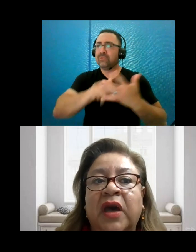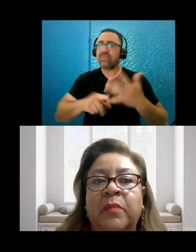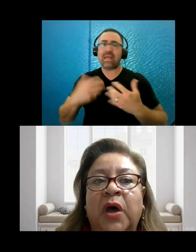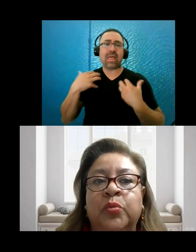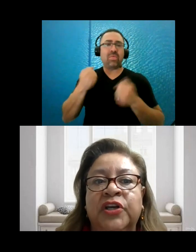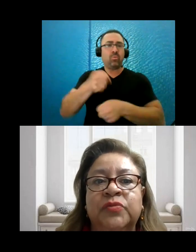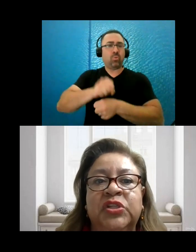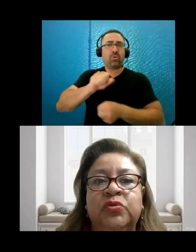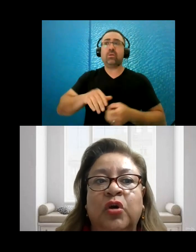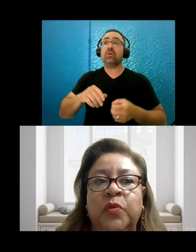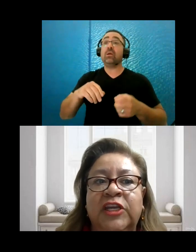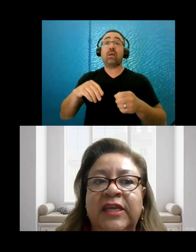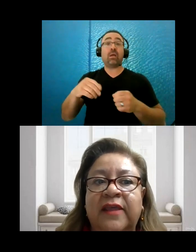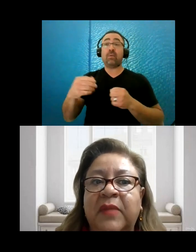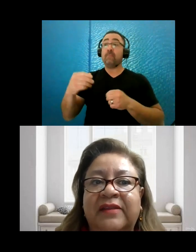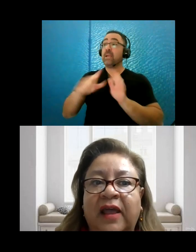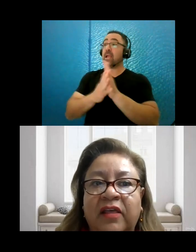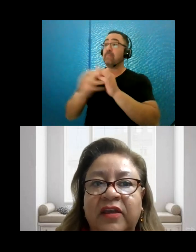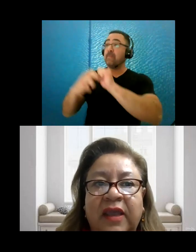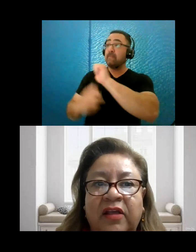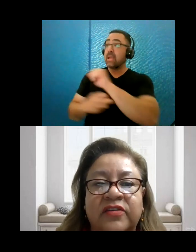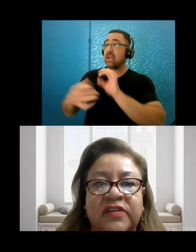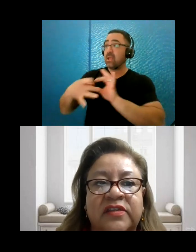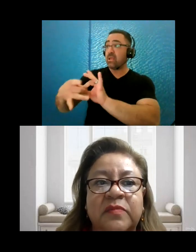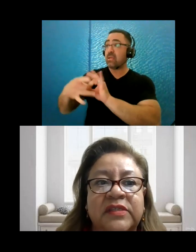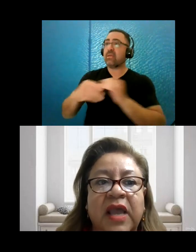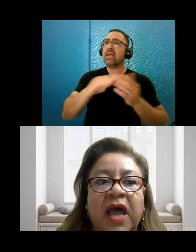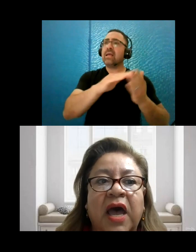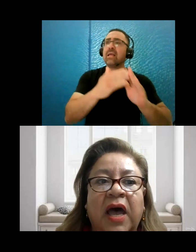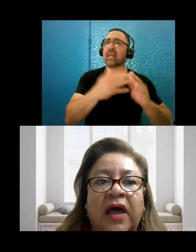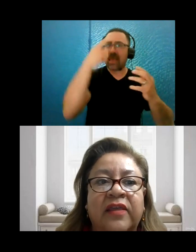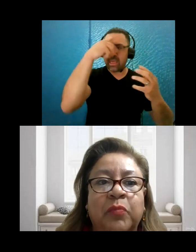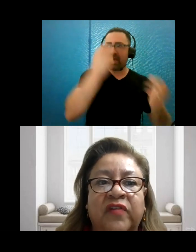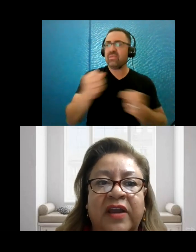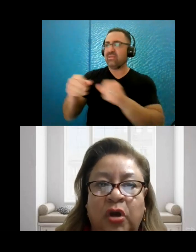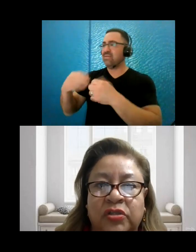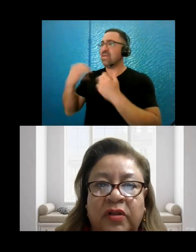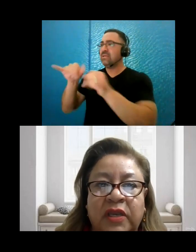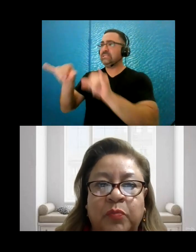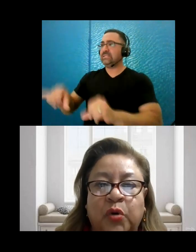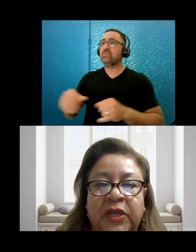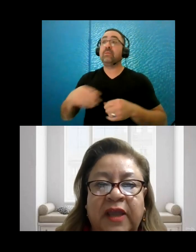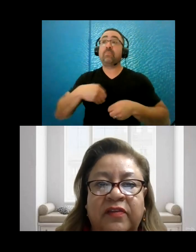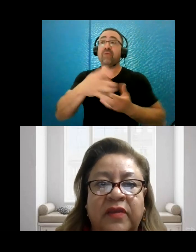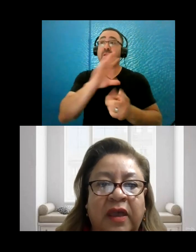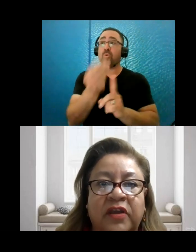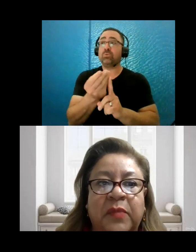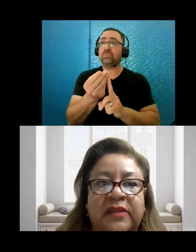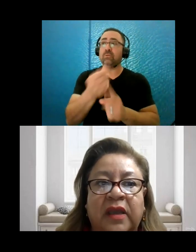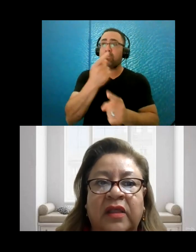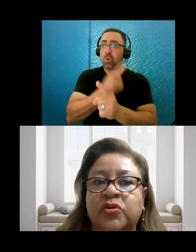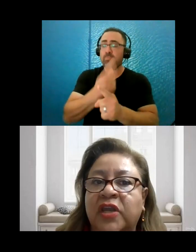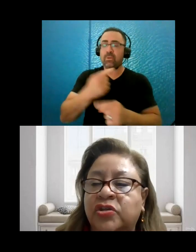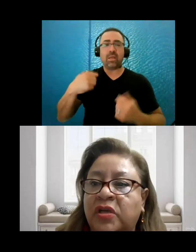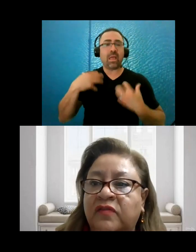They become a bridge between the community and the mental health and the health systems. They provide culturally appropriate health and